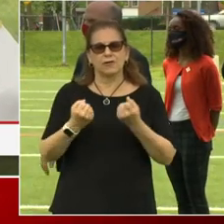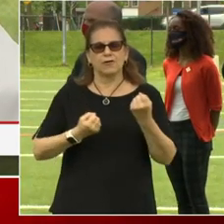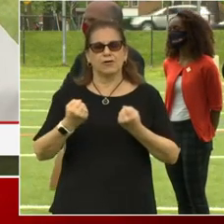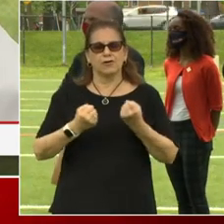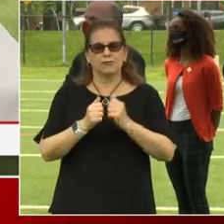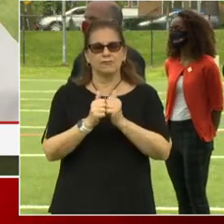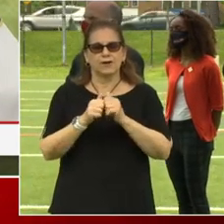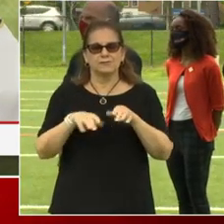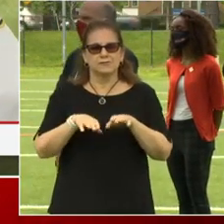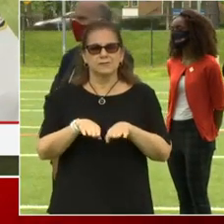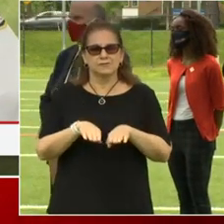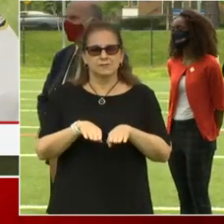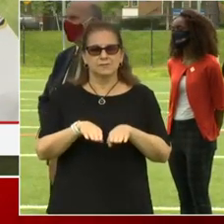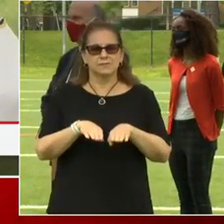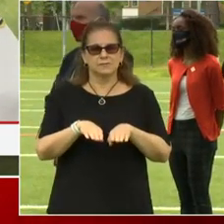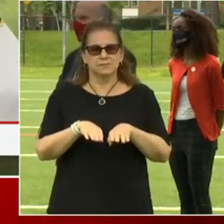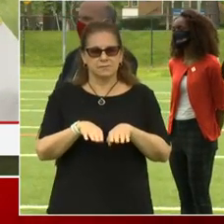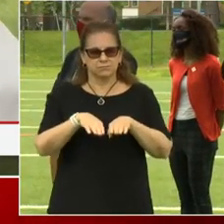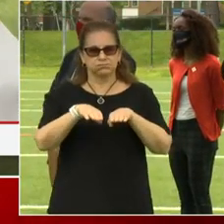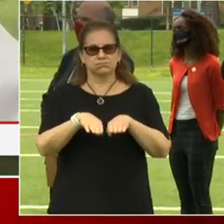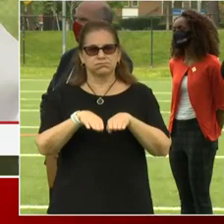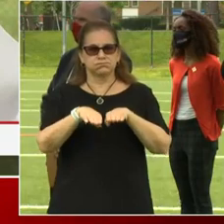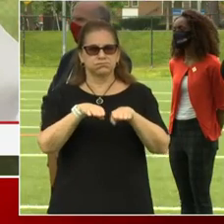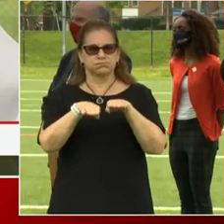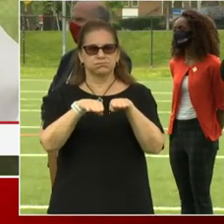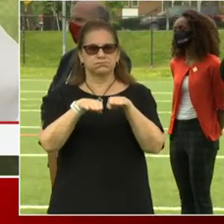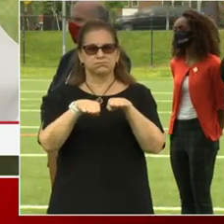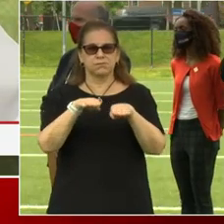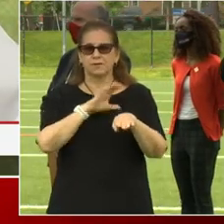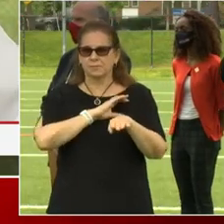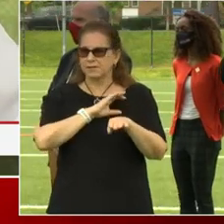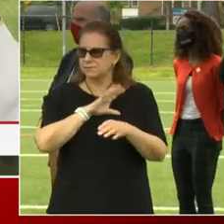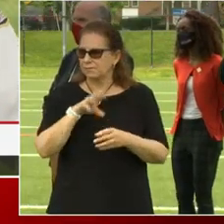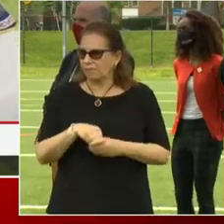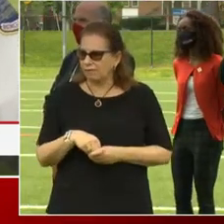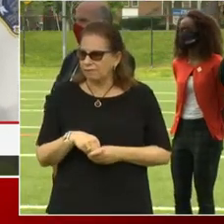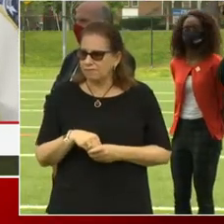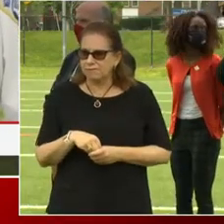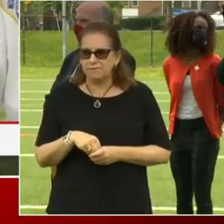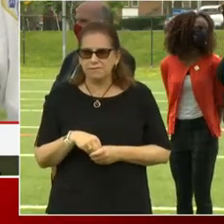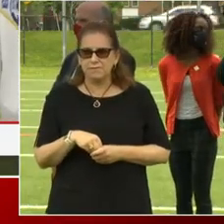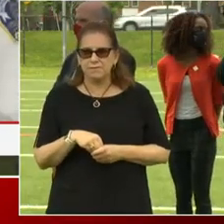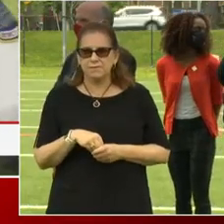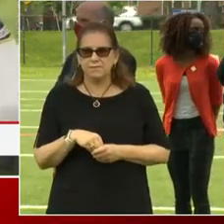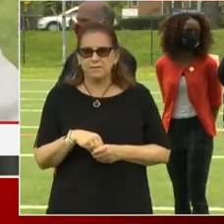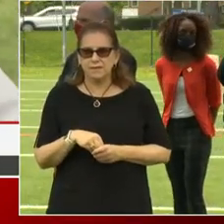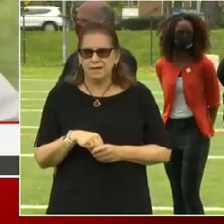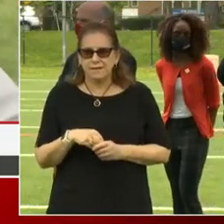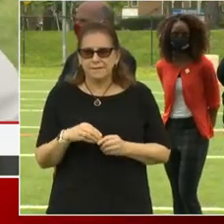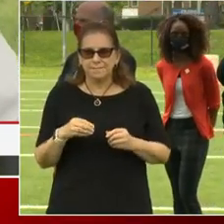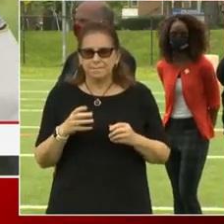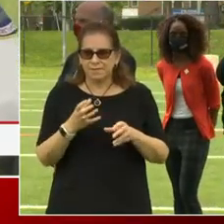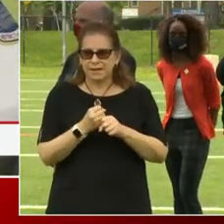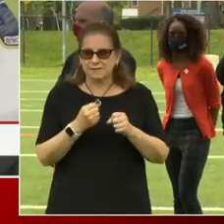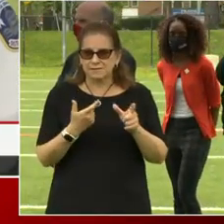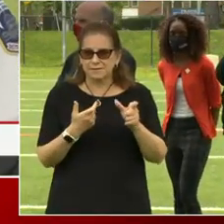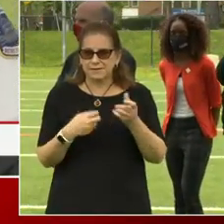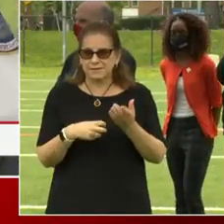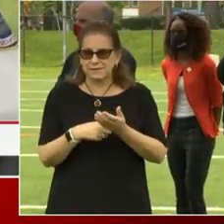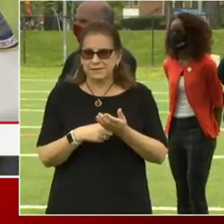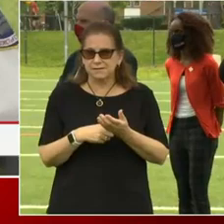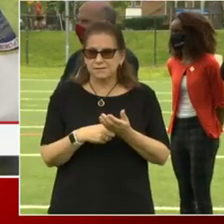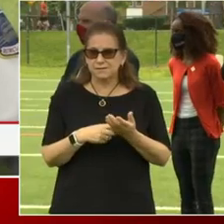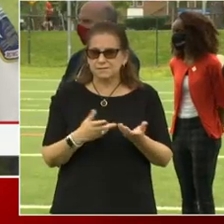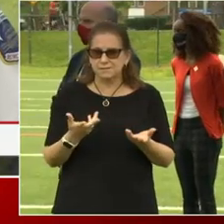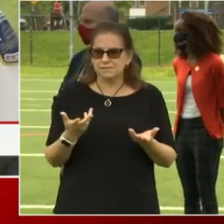that investigation? We've talked to defense attorneys who said that the officers would at least get a speeding ticket by now. Why hasn't that been done, or what's going